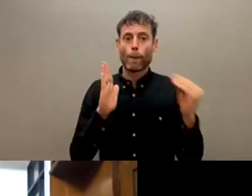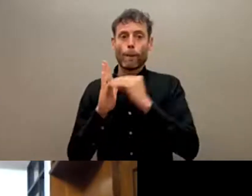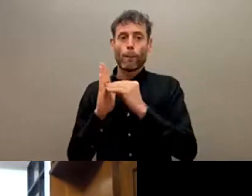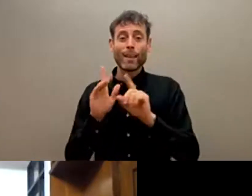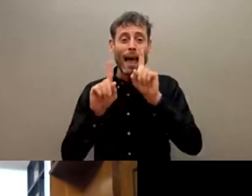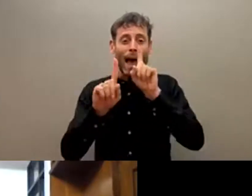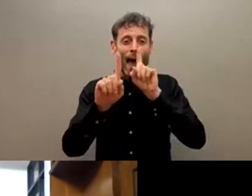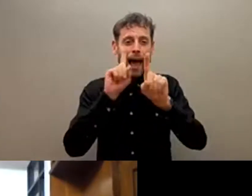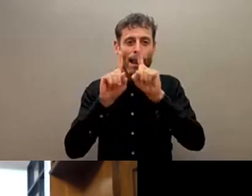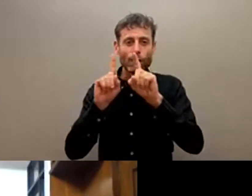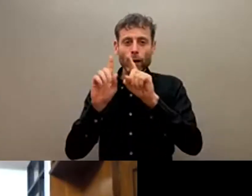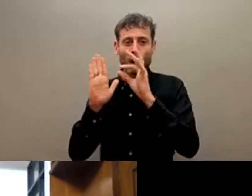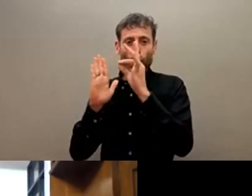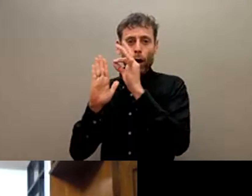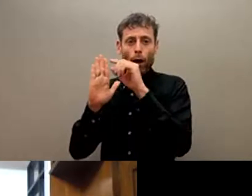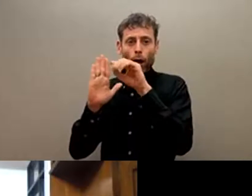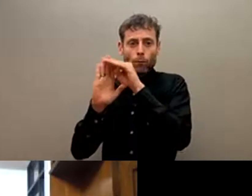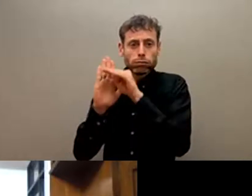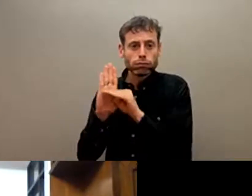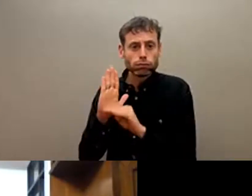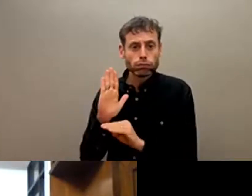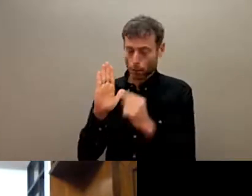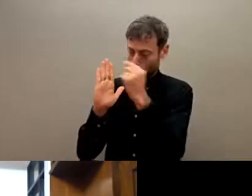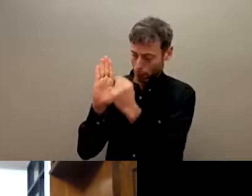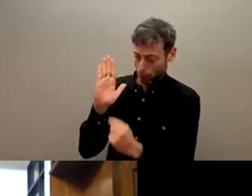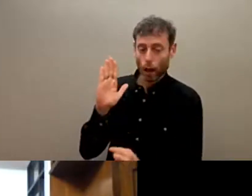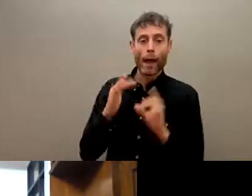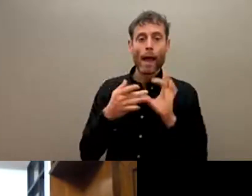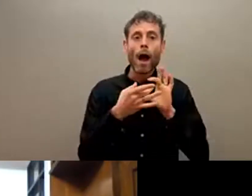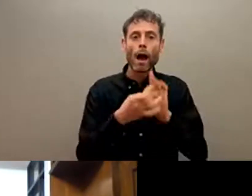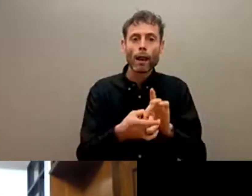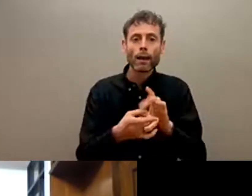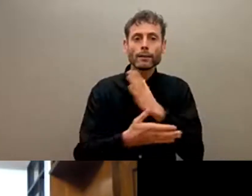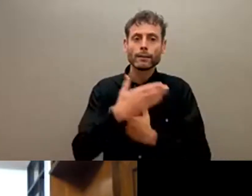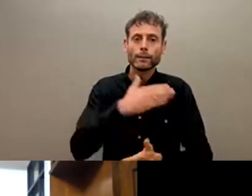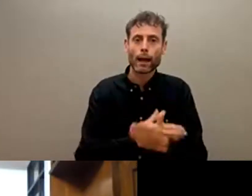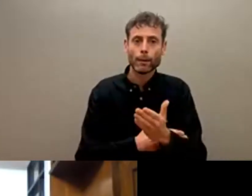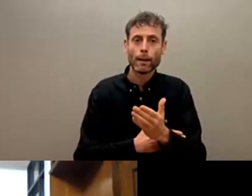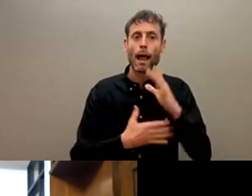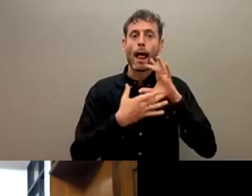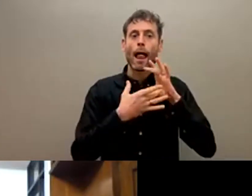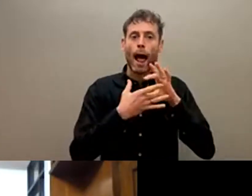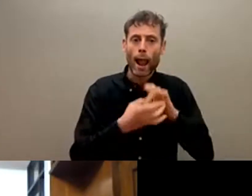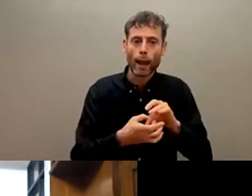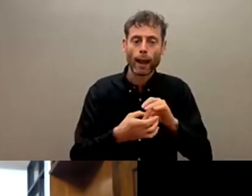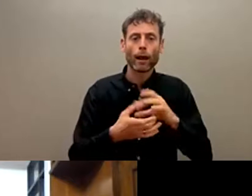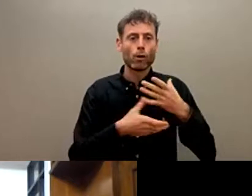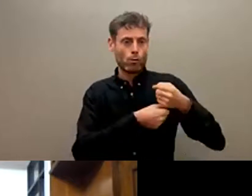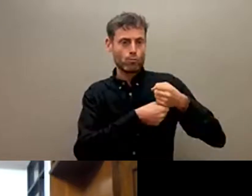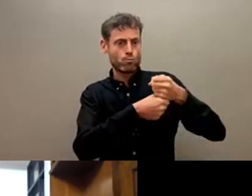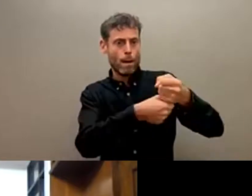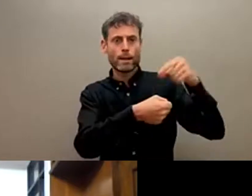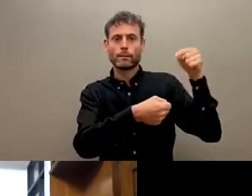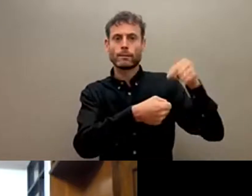the constitution. The most important aspect is the representation of persons with disability in the parliament from